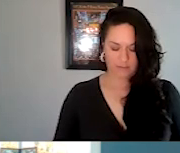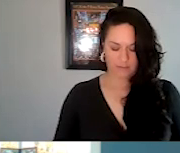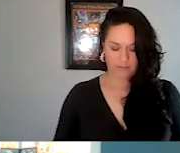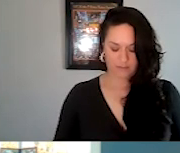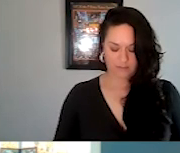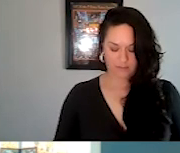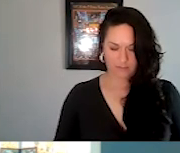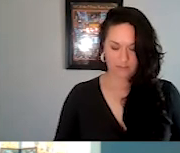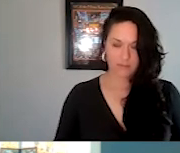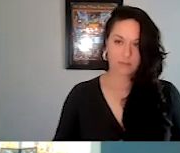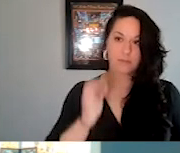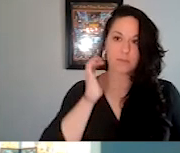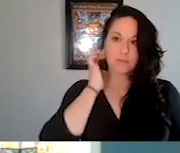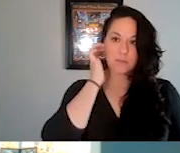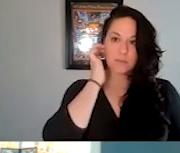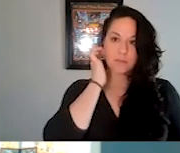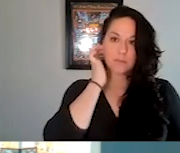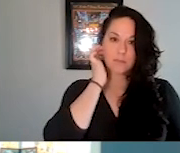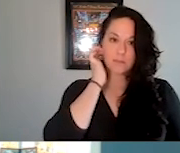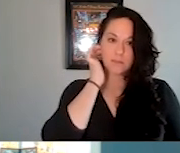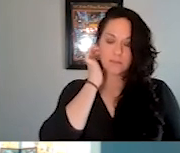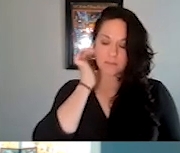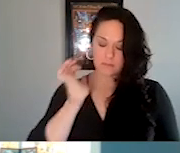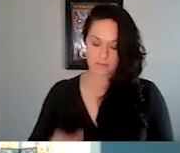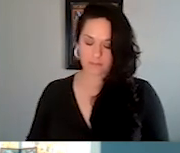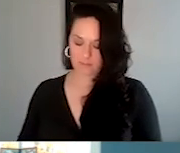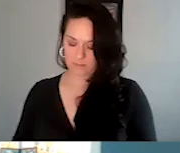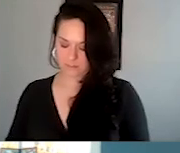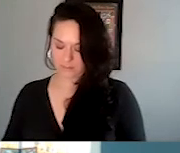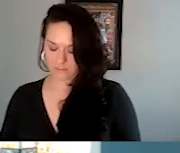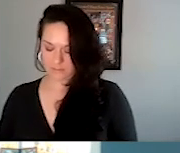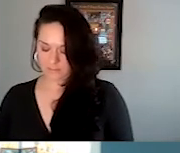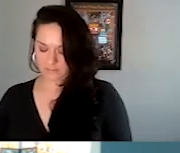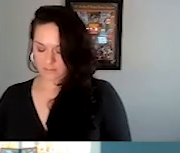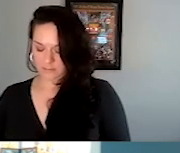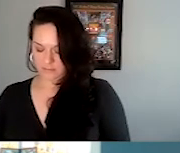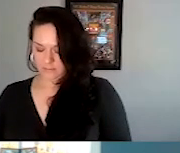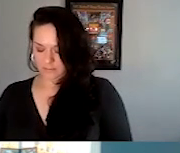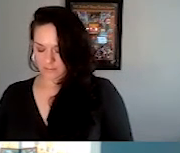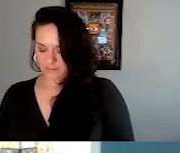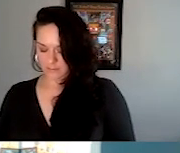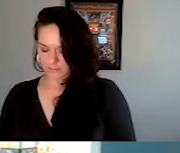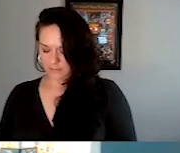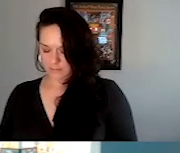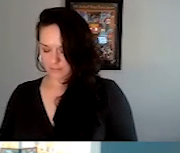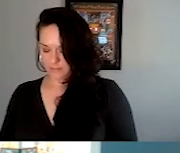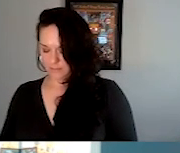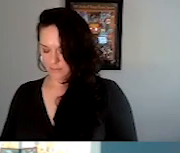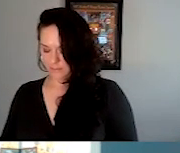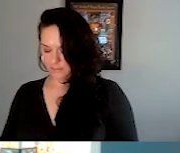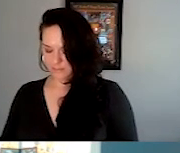do it if you're going to do anything on a statewide basis, working in partnership with all of the other coalitions,